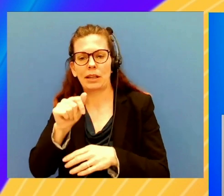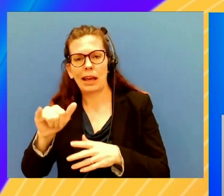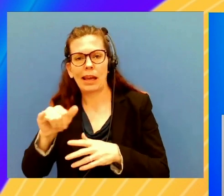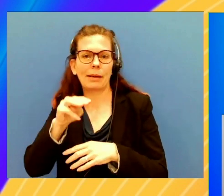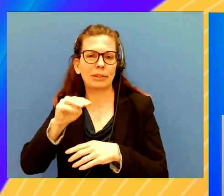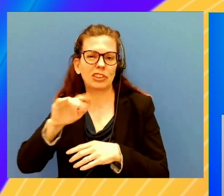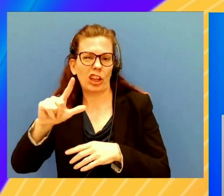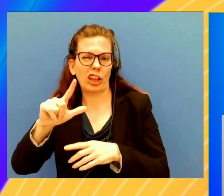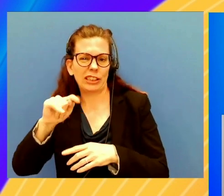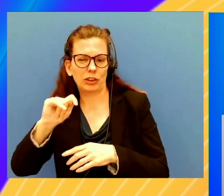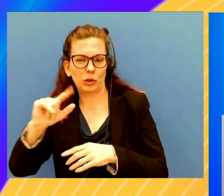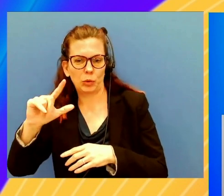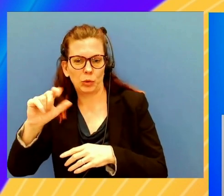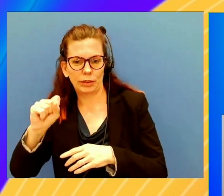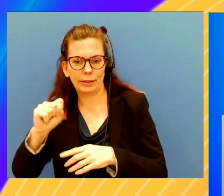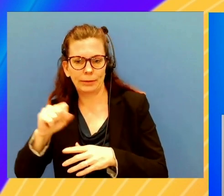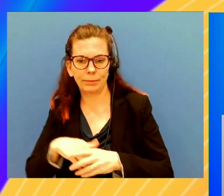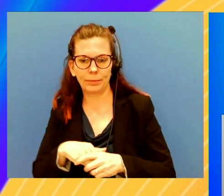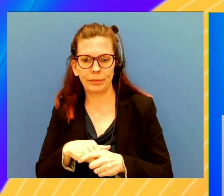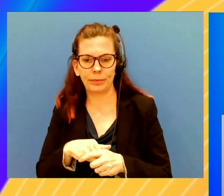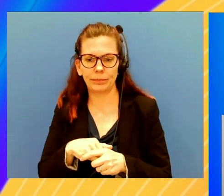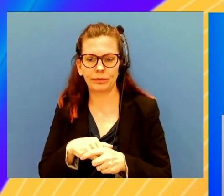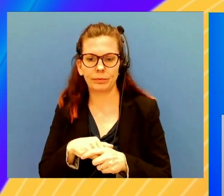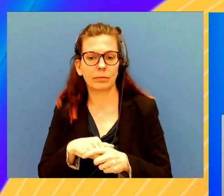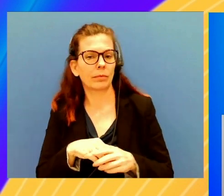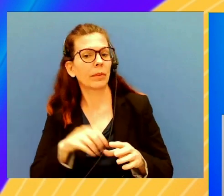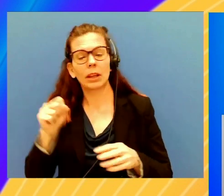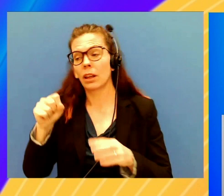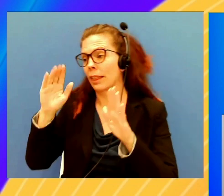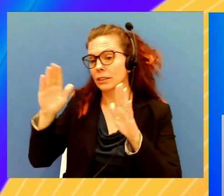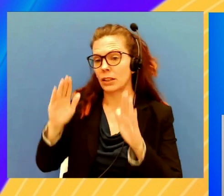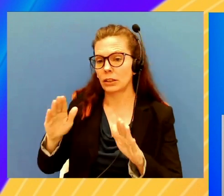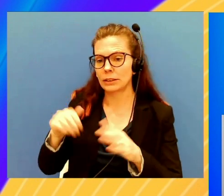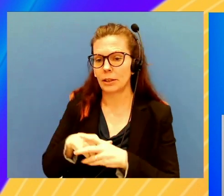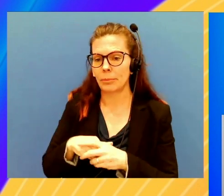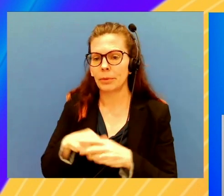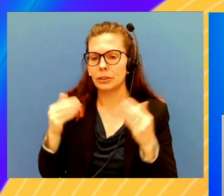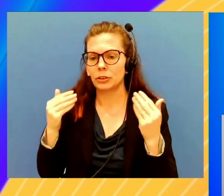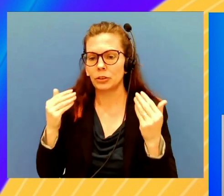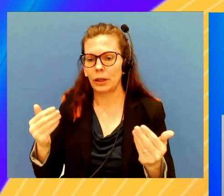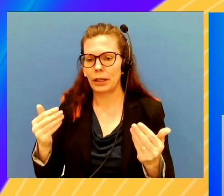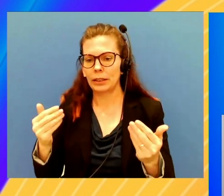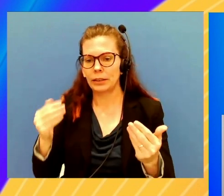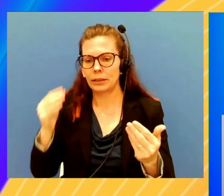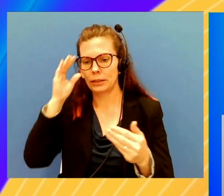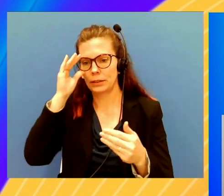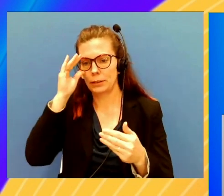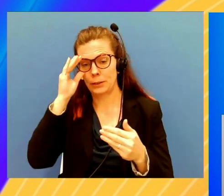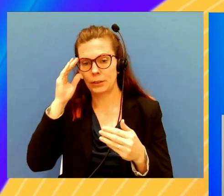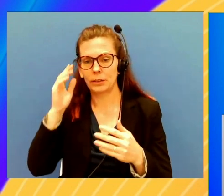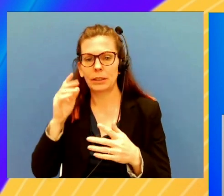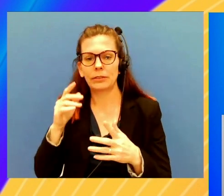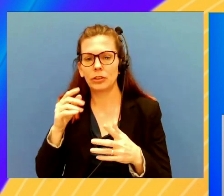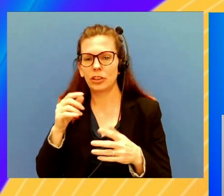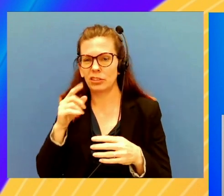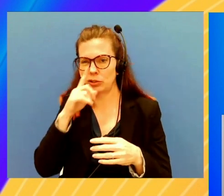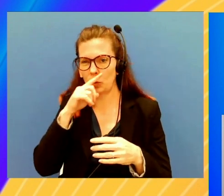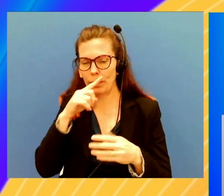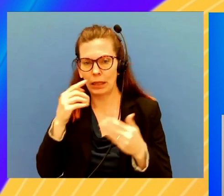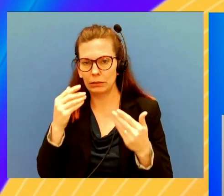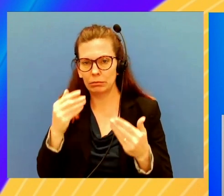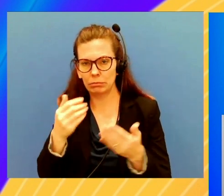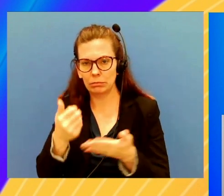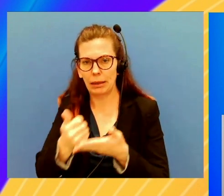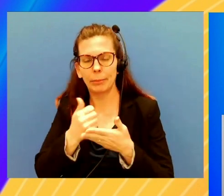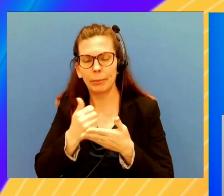learning tools that AWS provides. That's awesome. Now, let's go ahead and if you don't mind doing me a favor, let's just